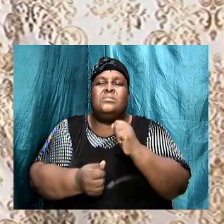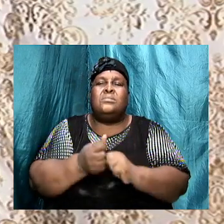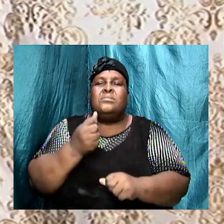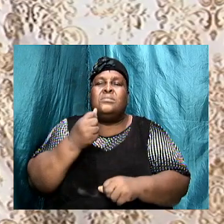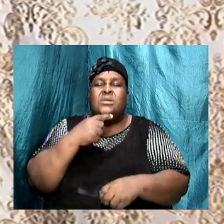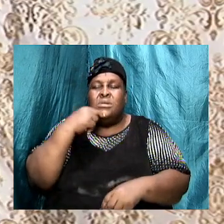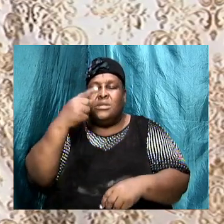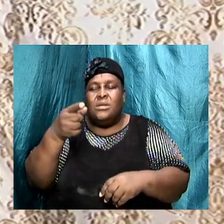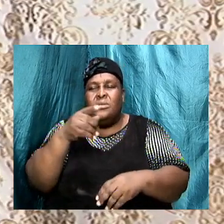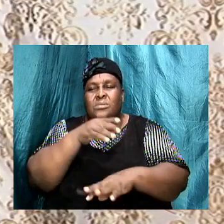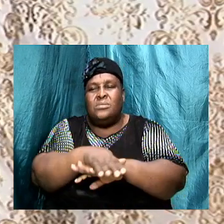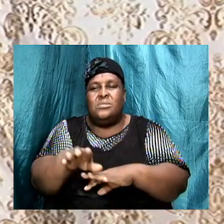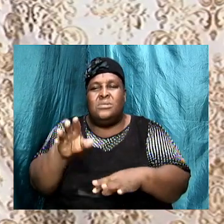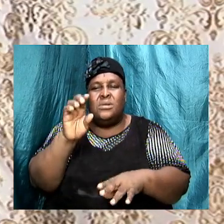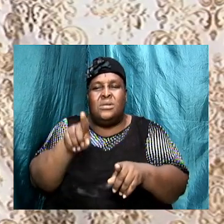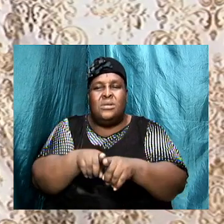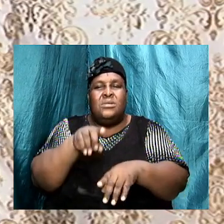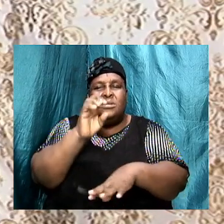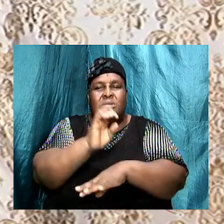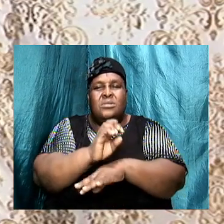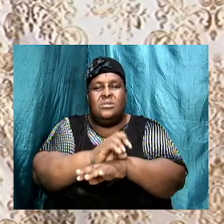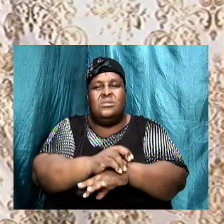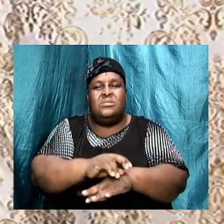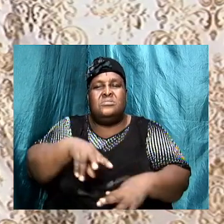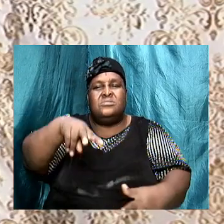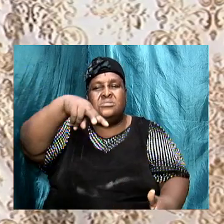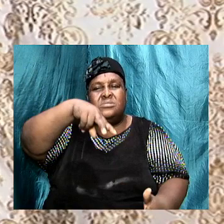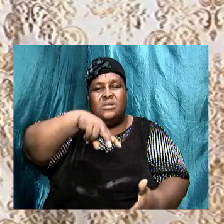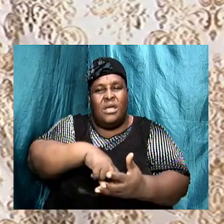stand firm in our belief.